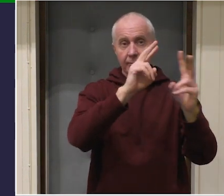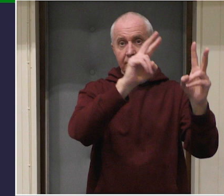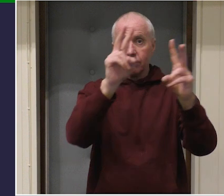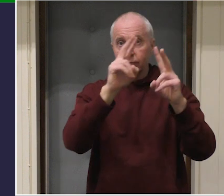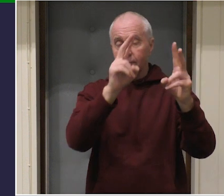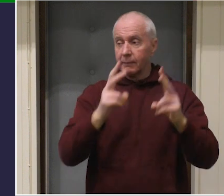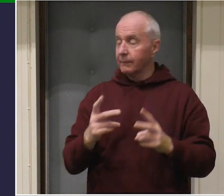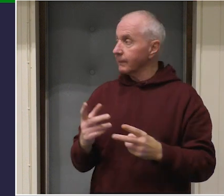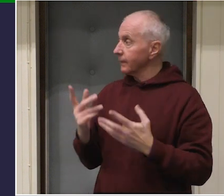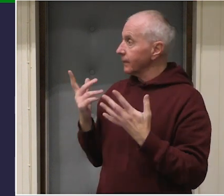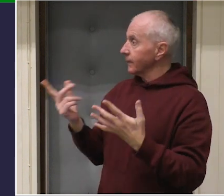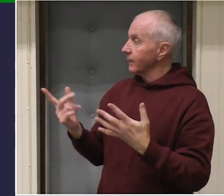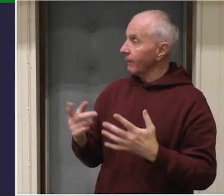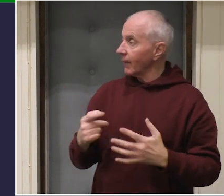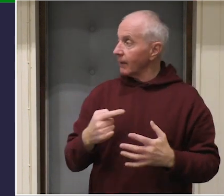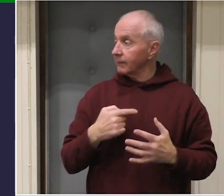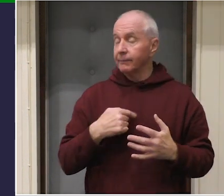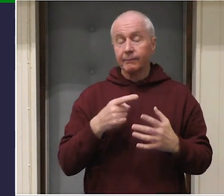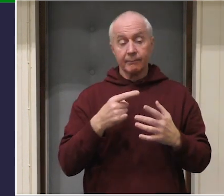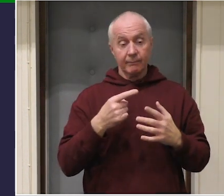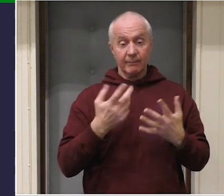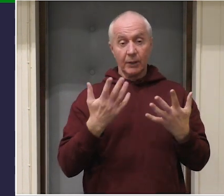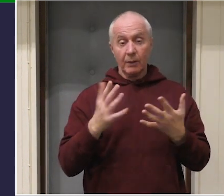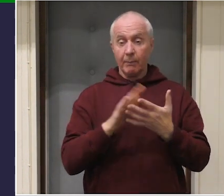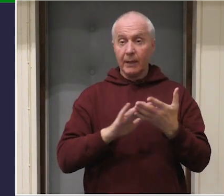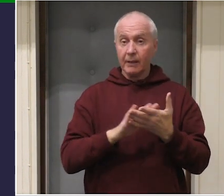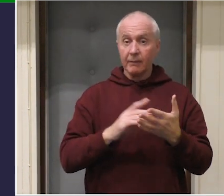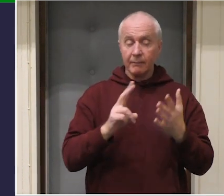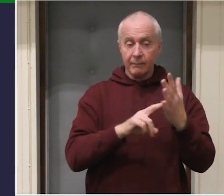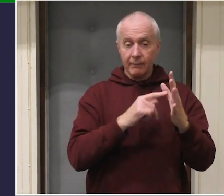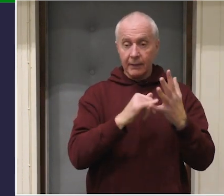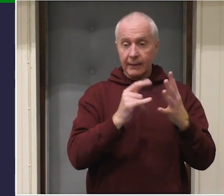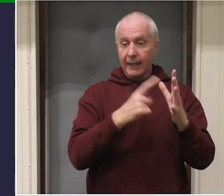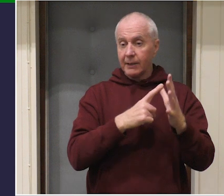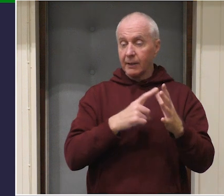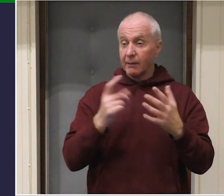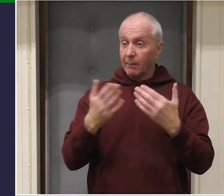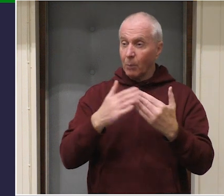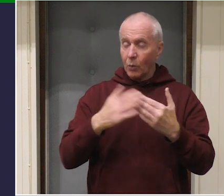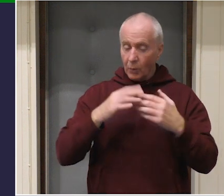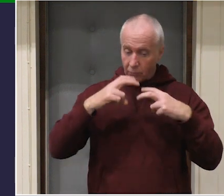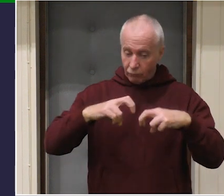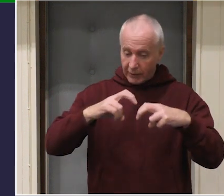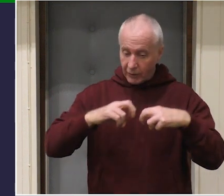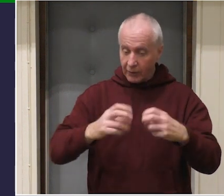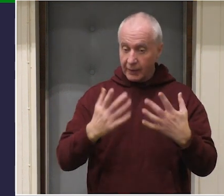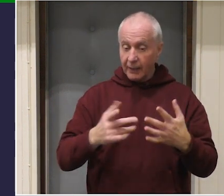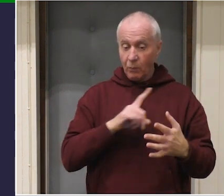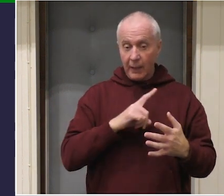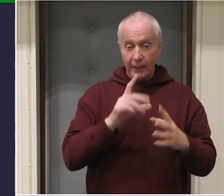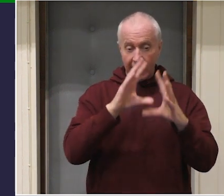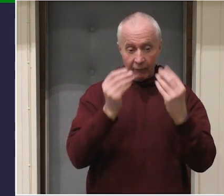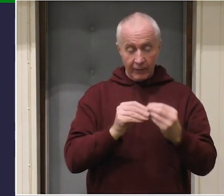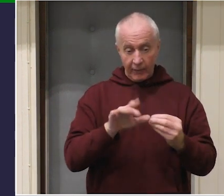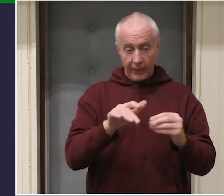don't have to do that kind of thing anymore, at least not to get brightness measurements. I stand over to NASA, I could do far more than I ever used to be able to do so, and this is the next